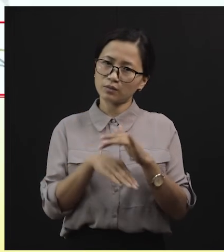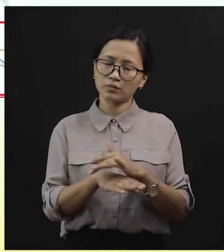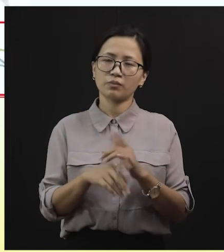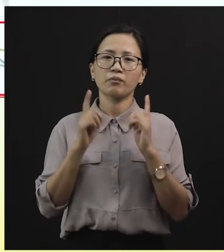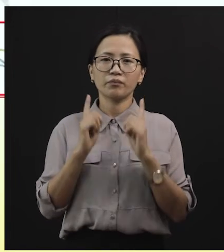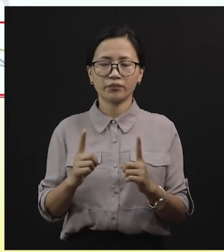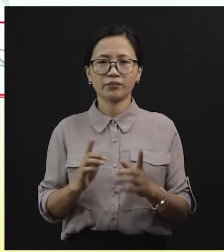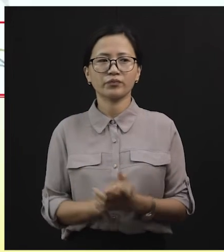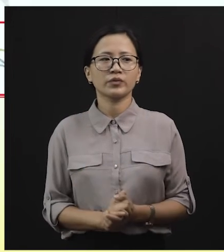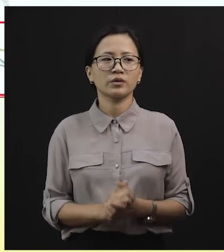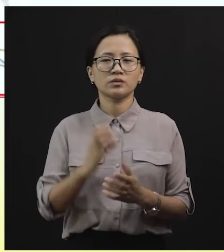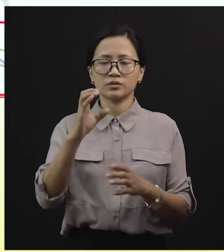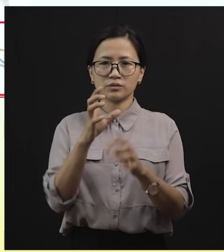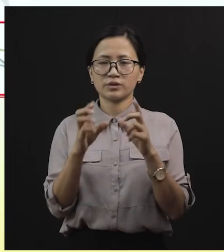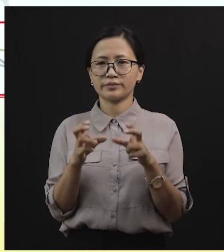water. They are crab,